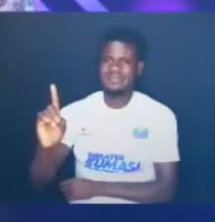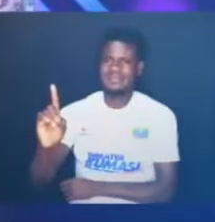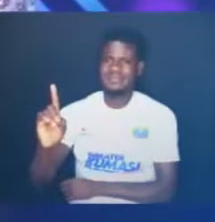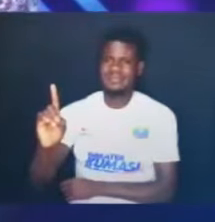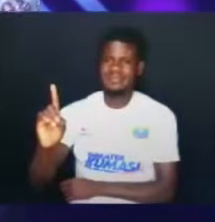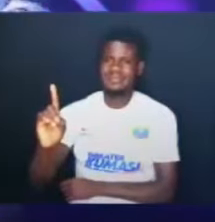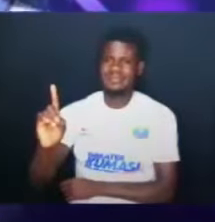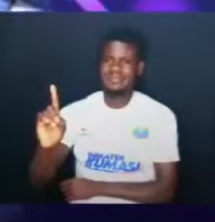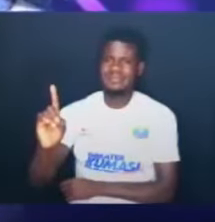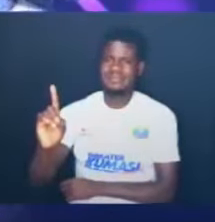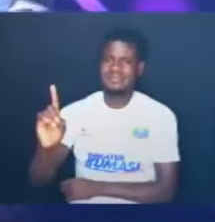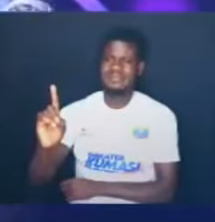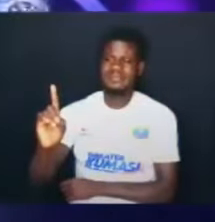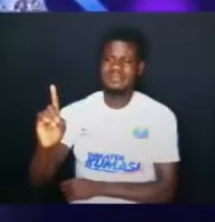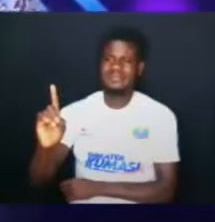Israel Now